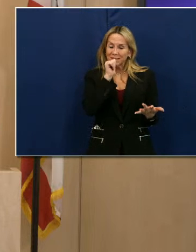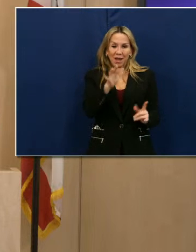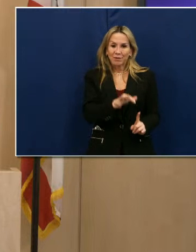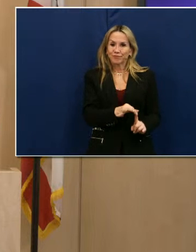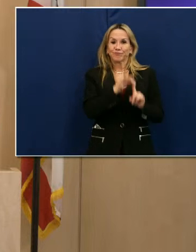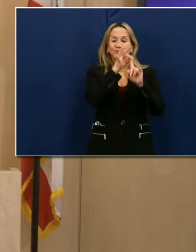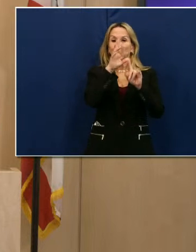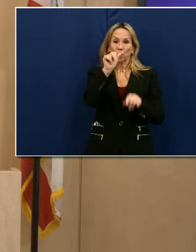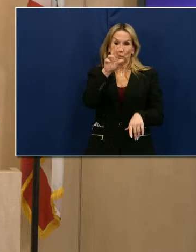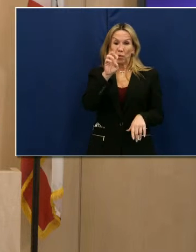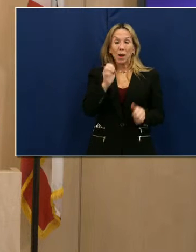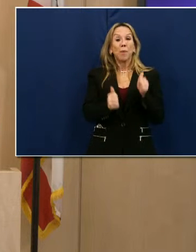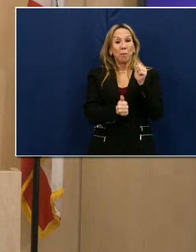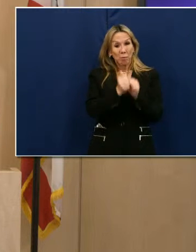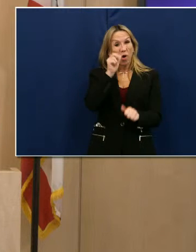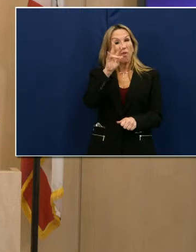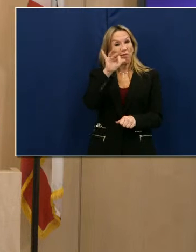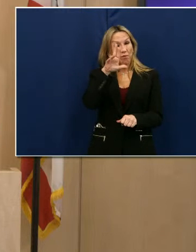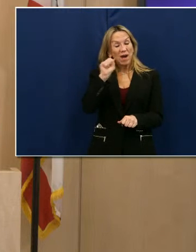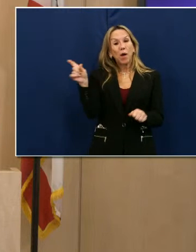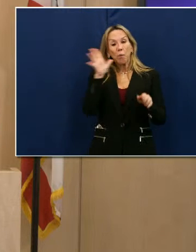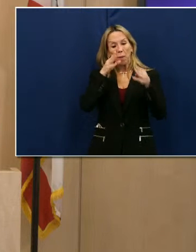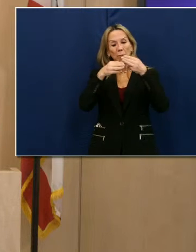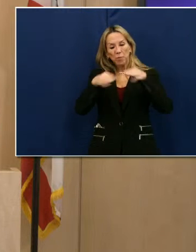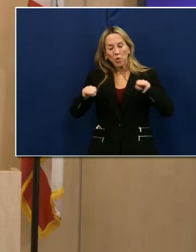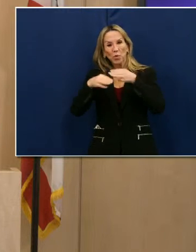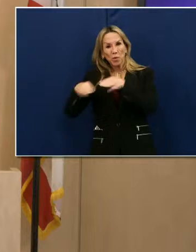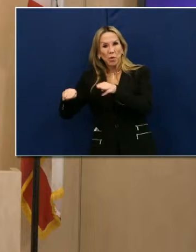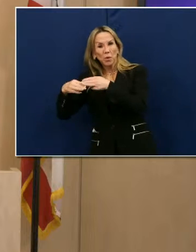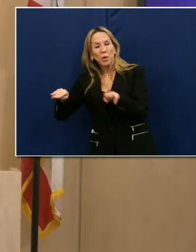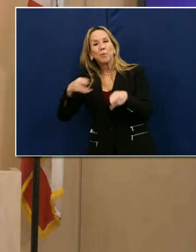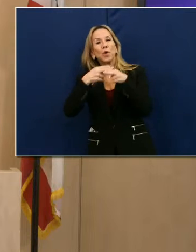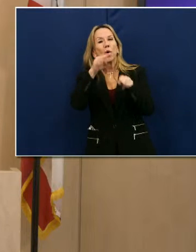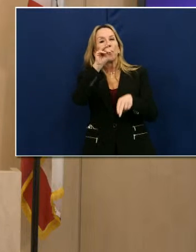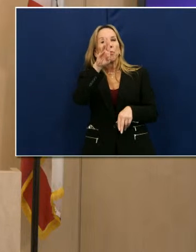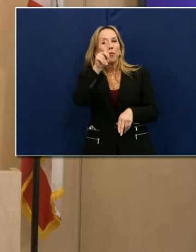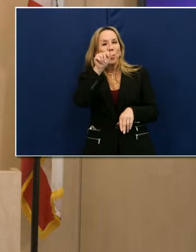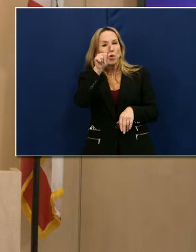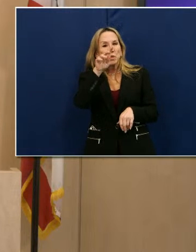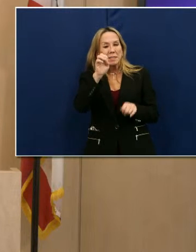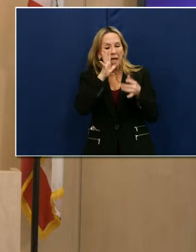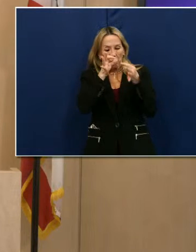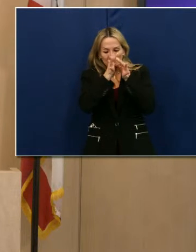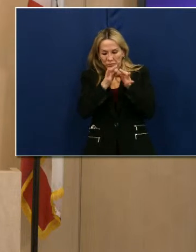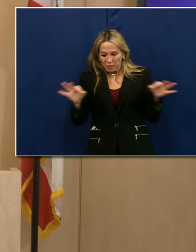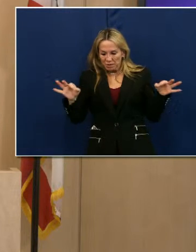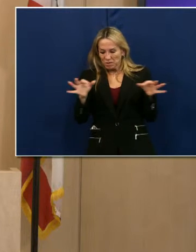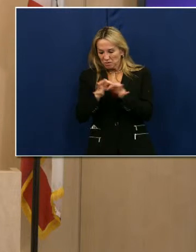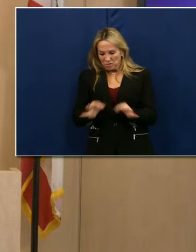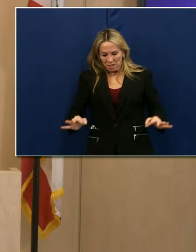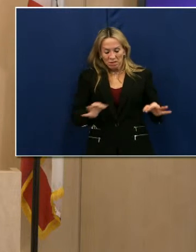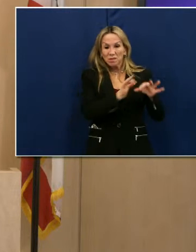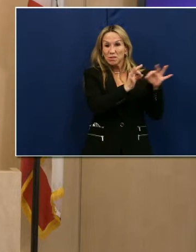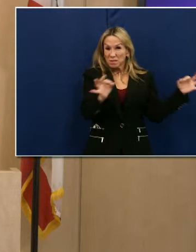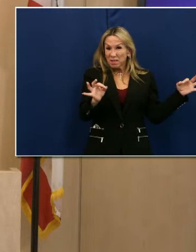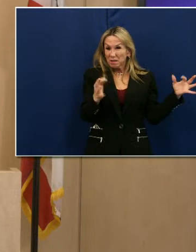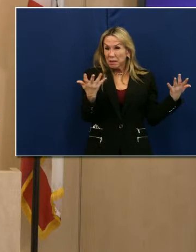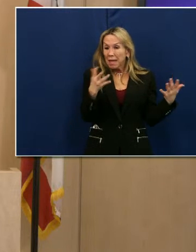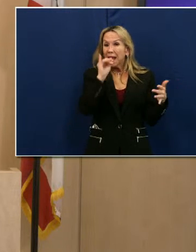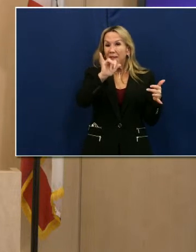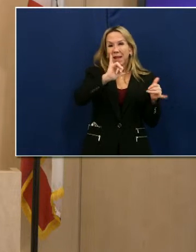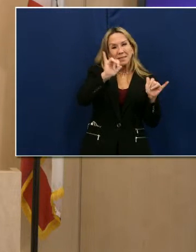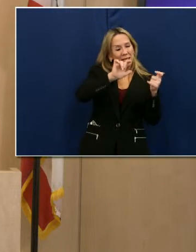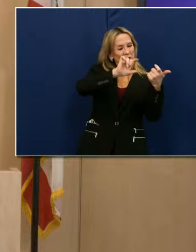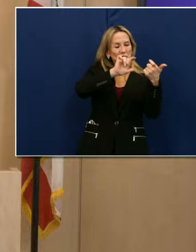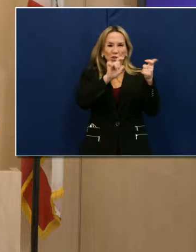to mutate. We call them either a shift, which is mild, or a